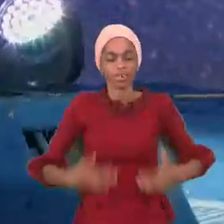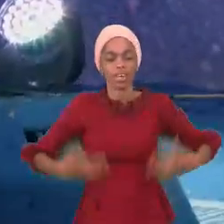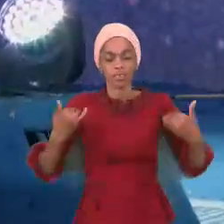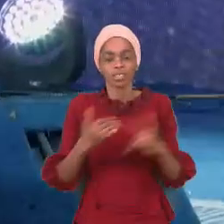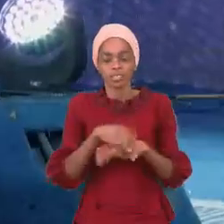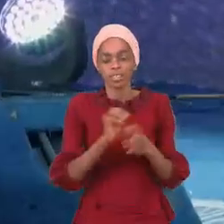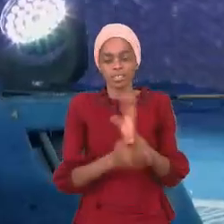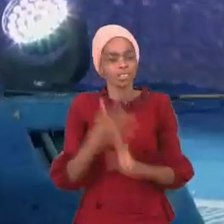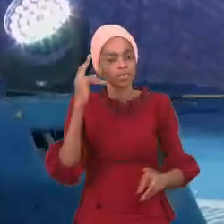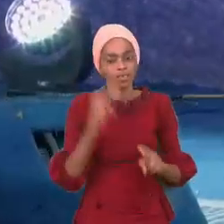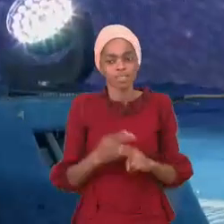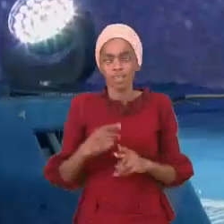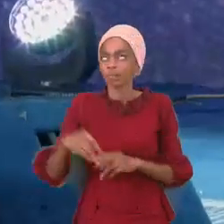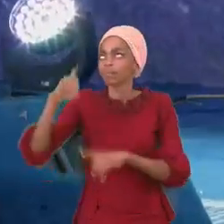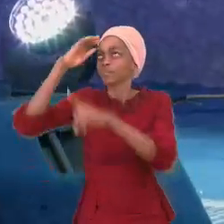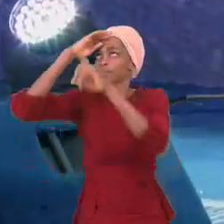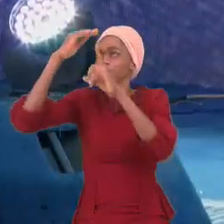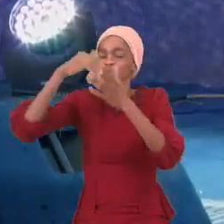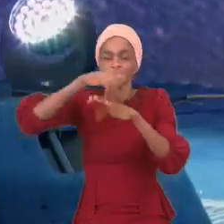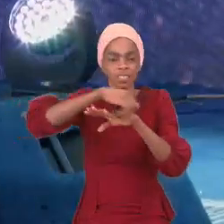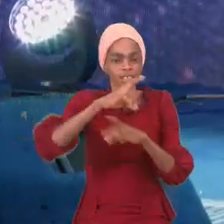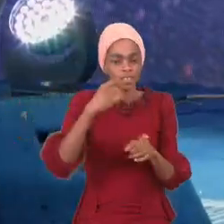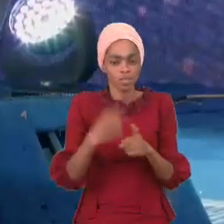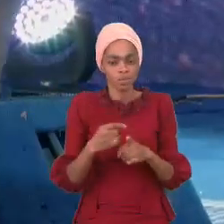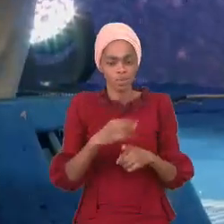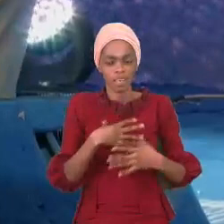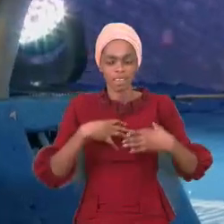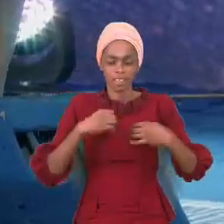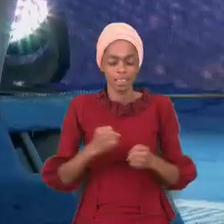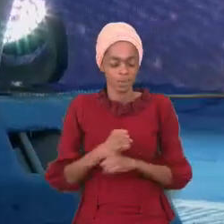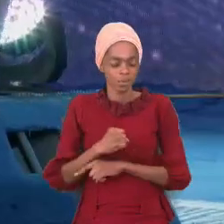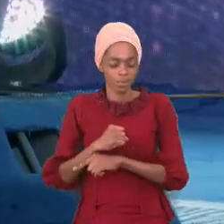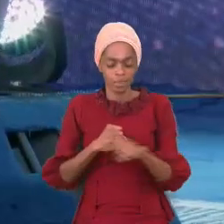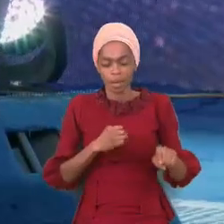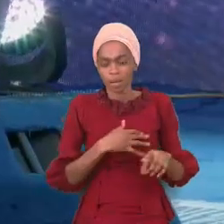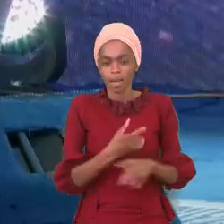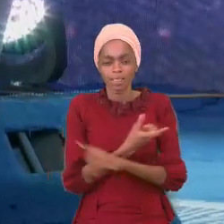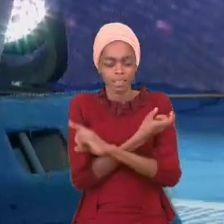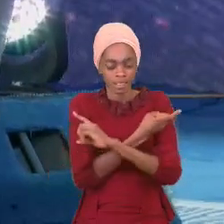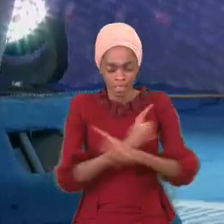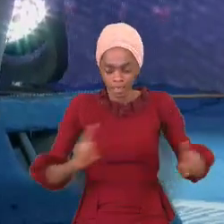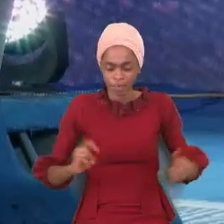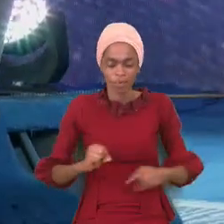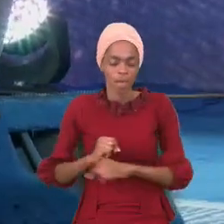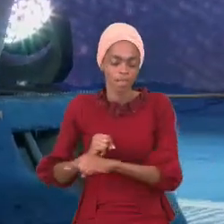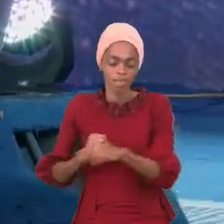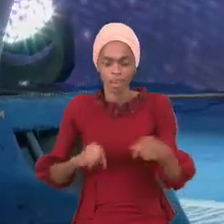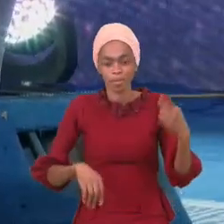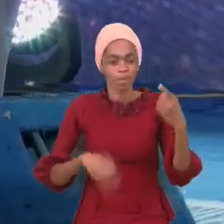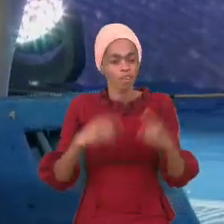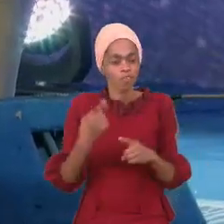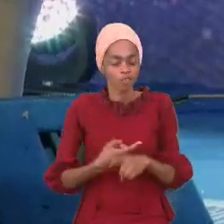name. He sent his word and healed them and delivered them from